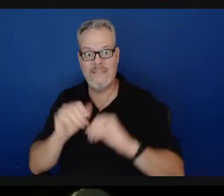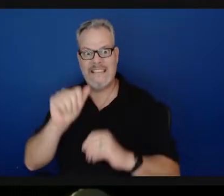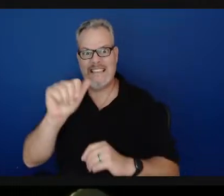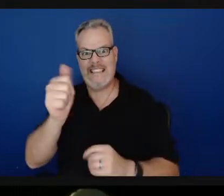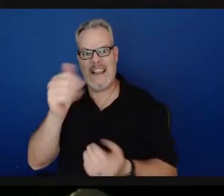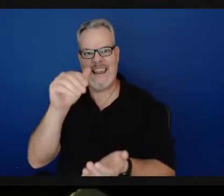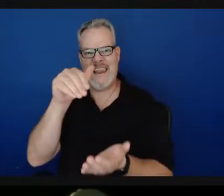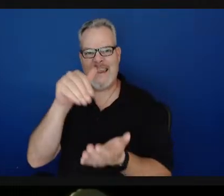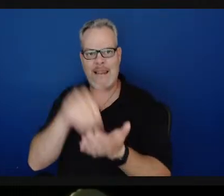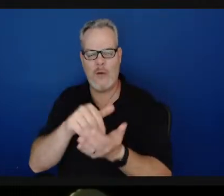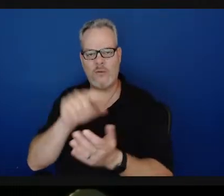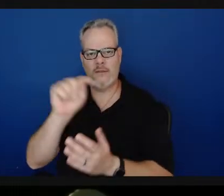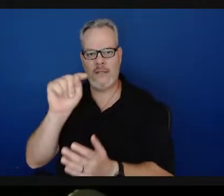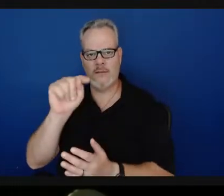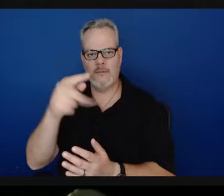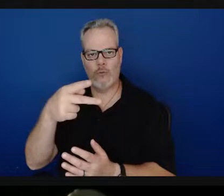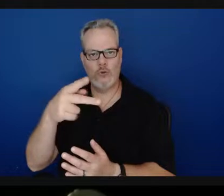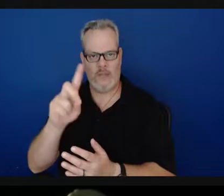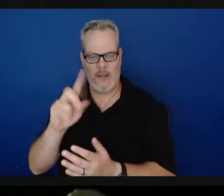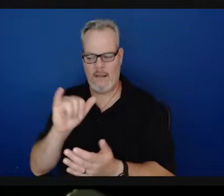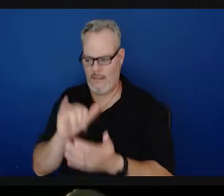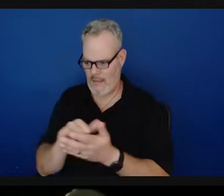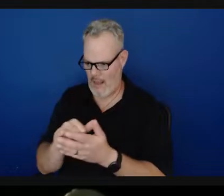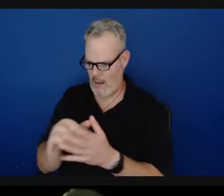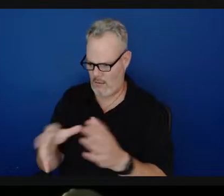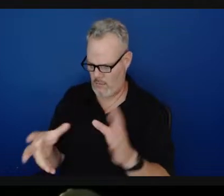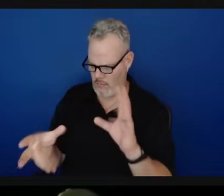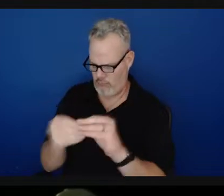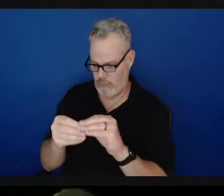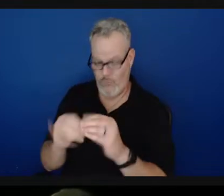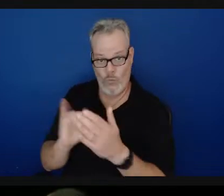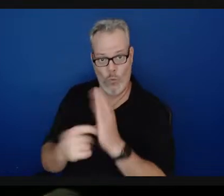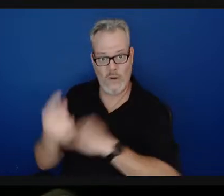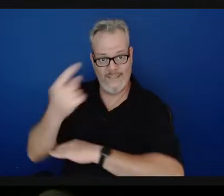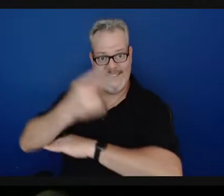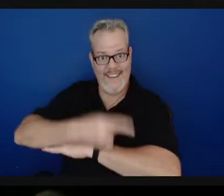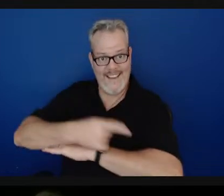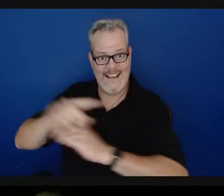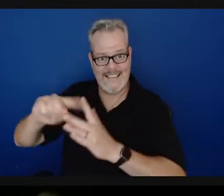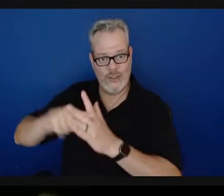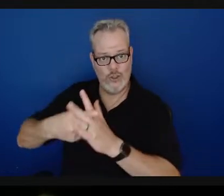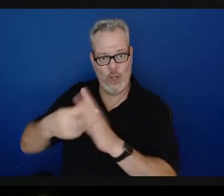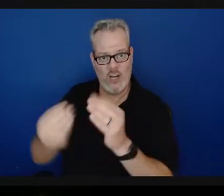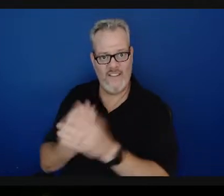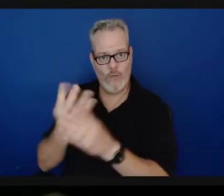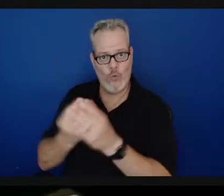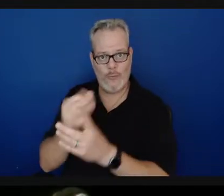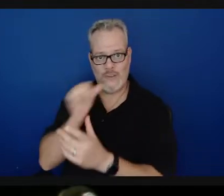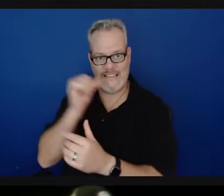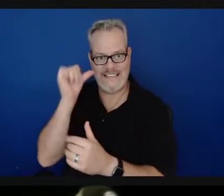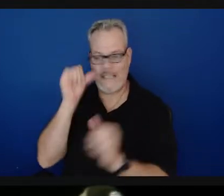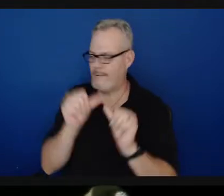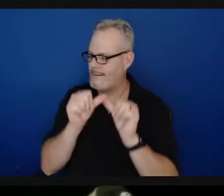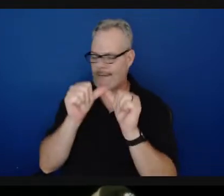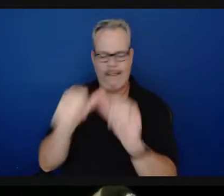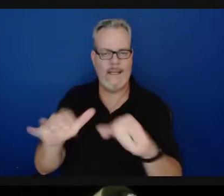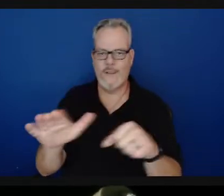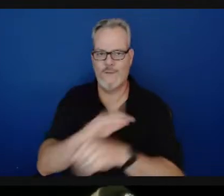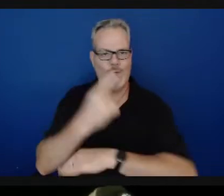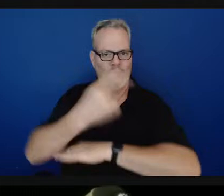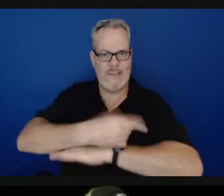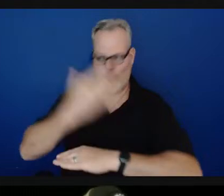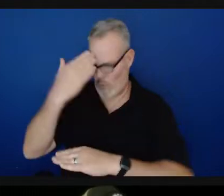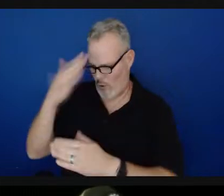that was emitted. Well, it was 10,000 tons per day at the start of the eruption yesterday. The eruption did not last a full day, so I don't know if